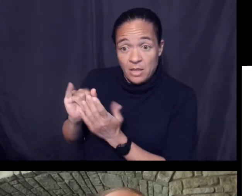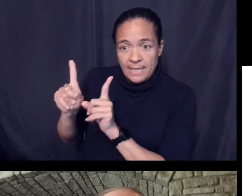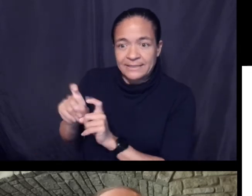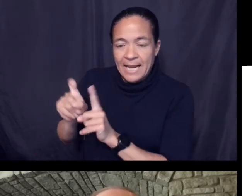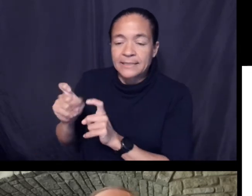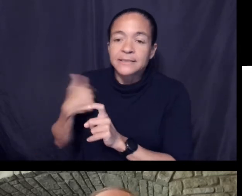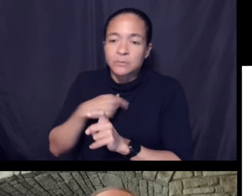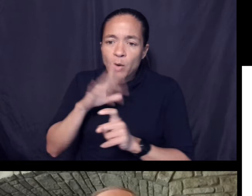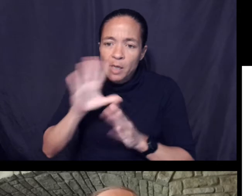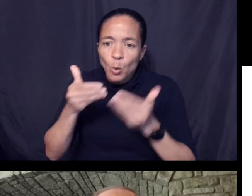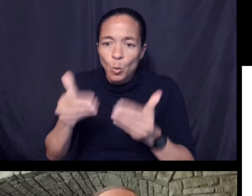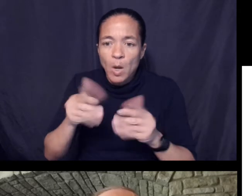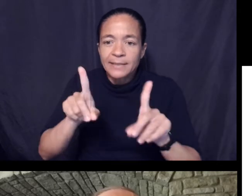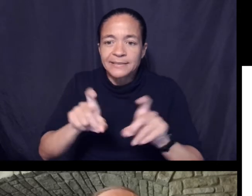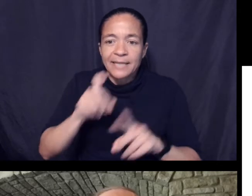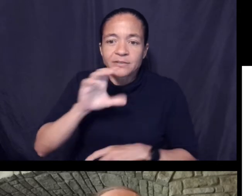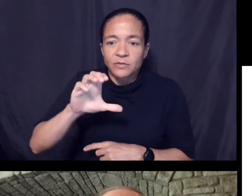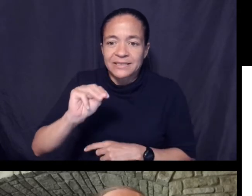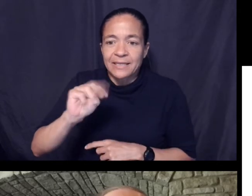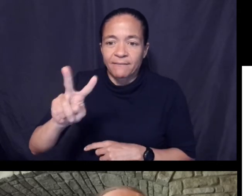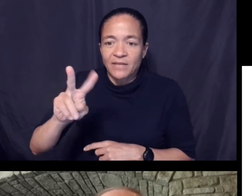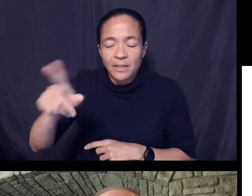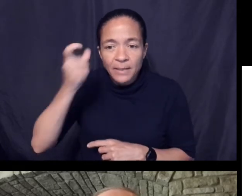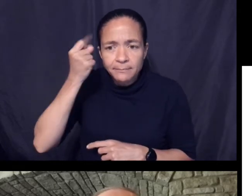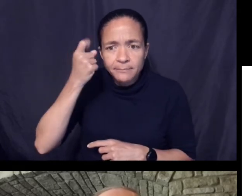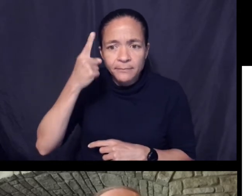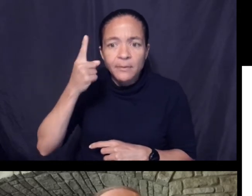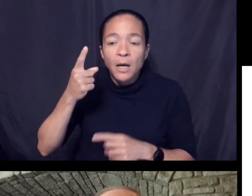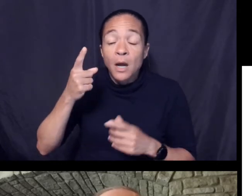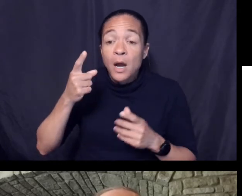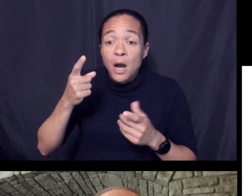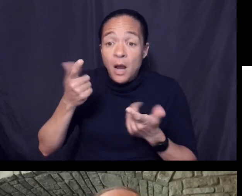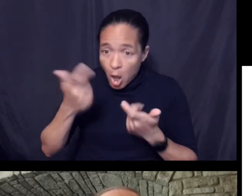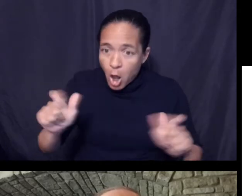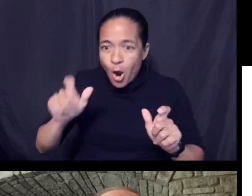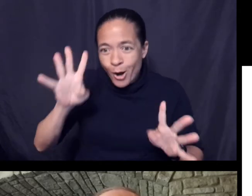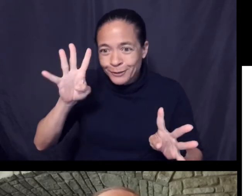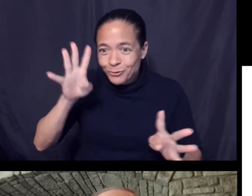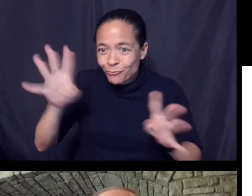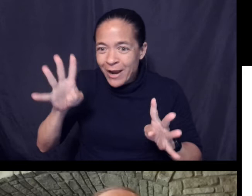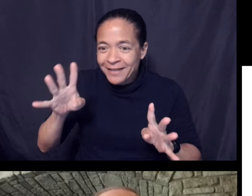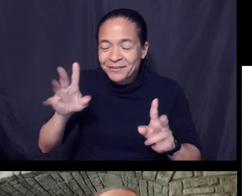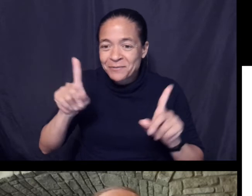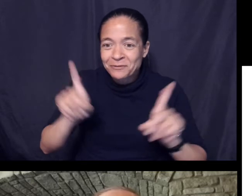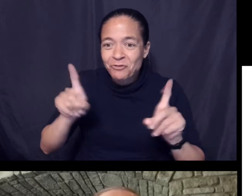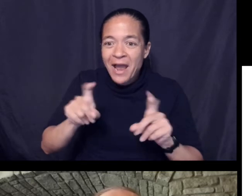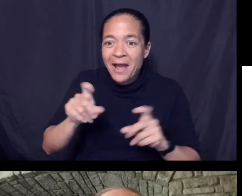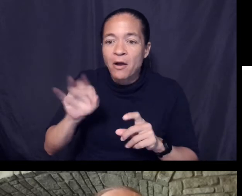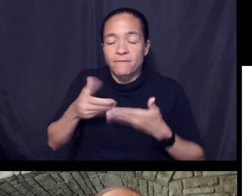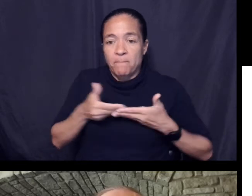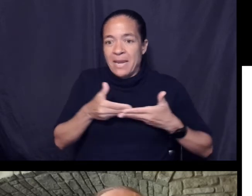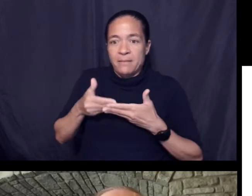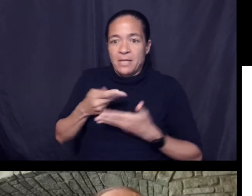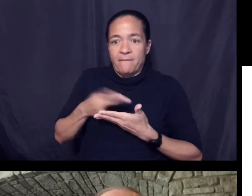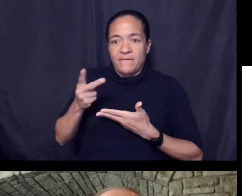these babies are then tested for CMV. But unfortunately, a large randomized controlled trial of the babies who had failed